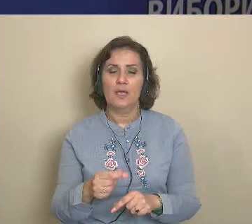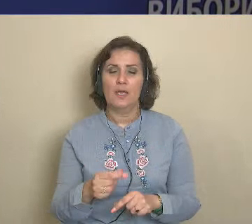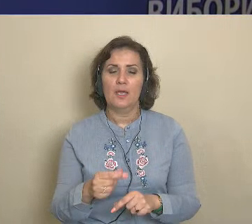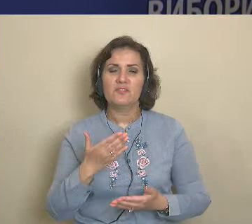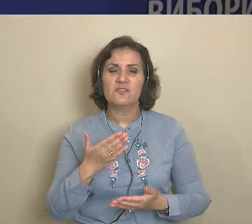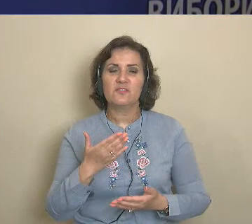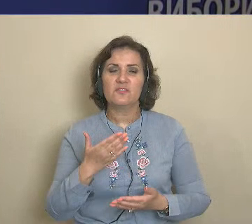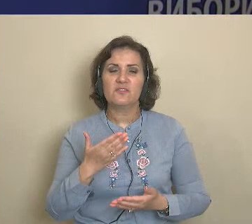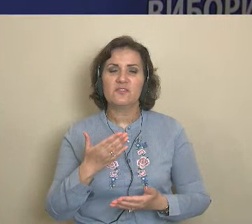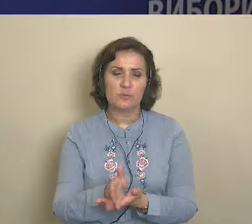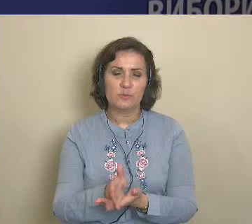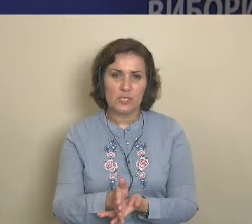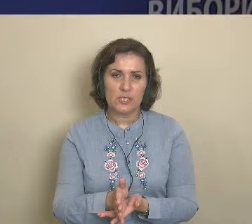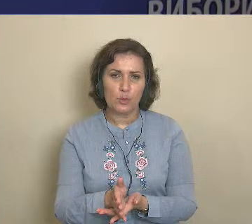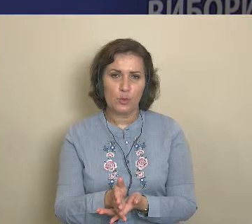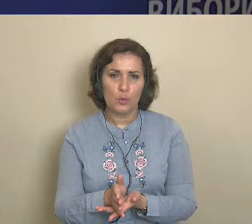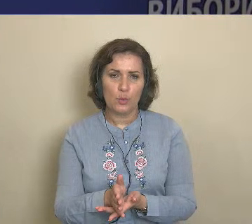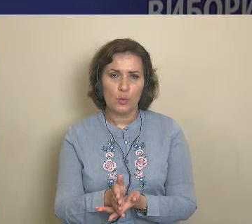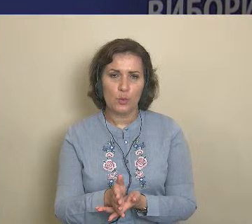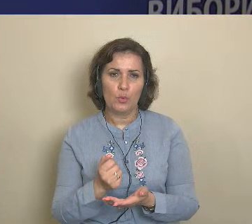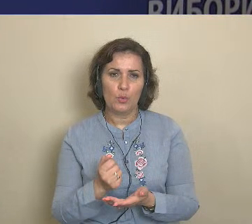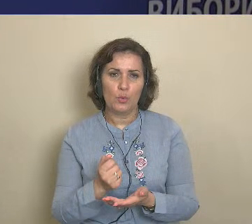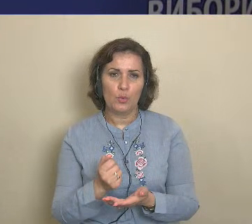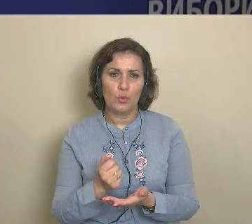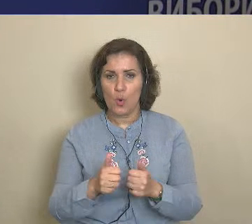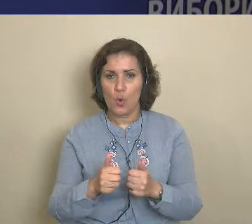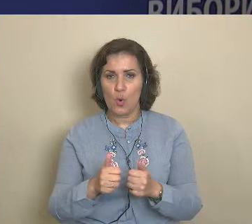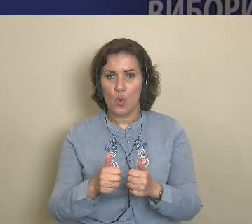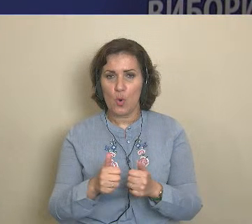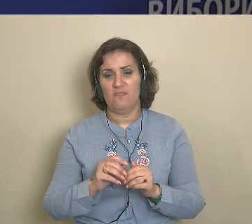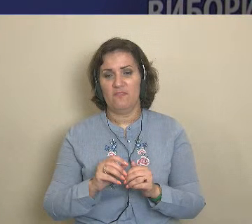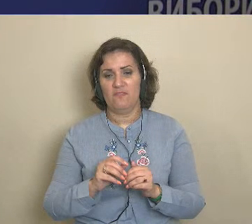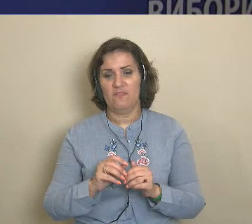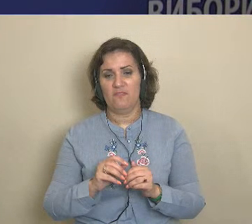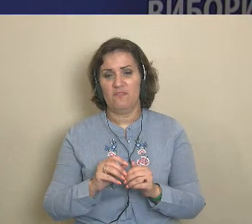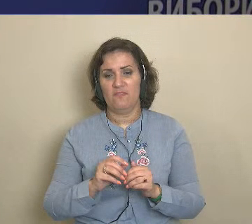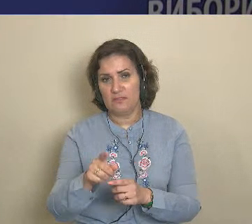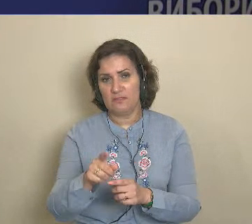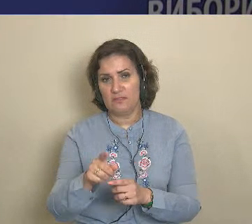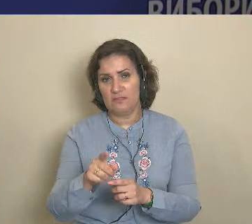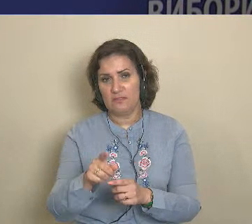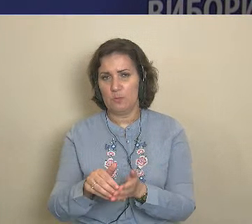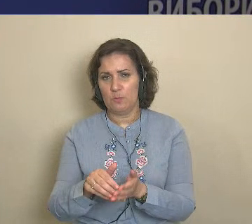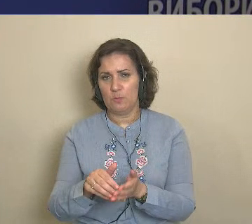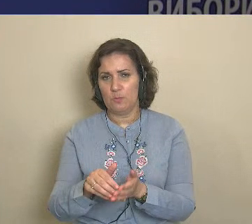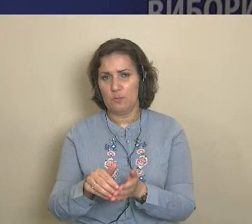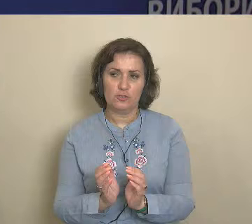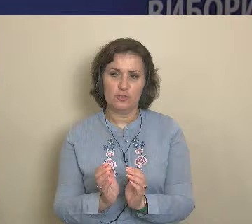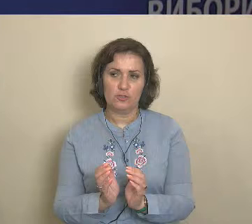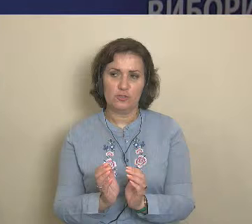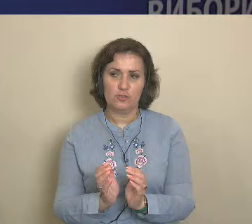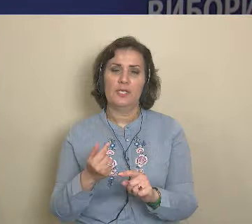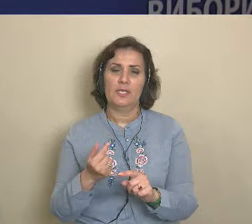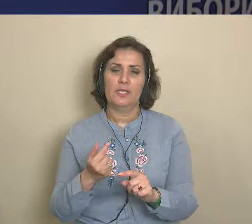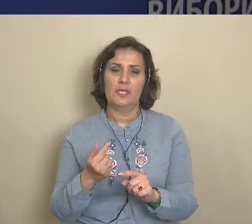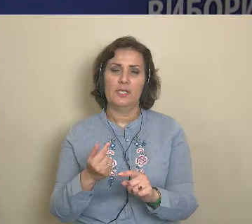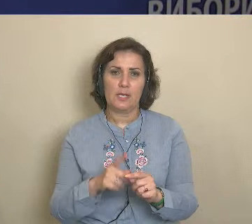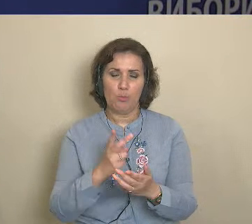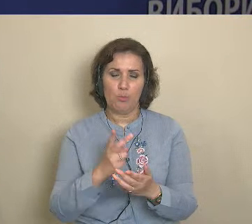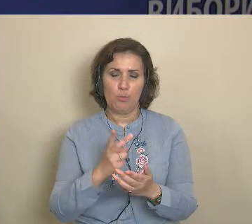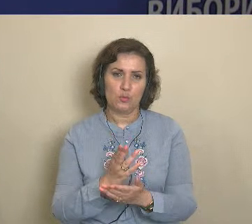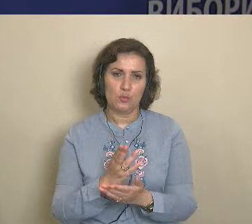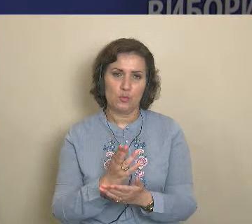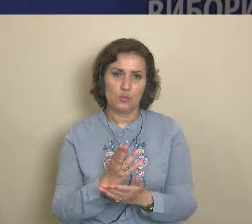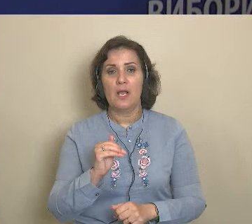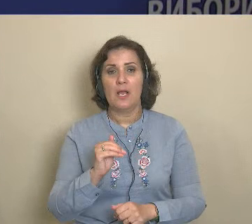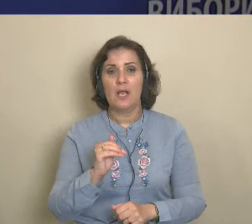drawn, and then we refuse in these cases. But if they apply to the registers, the number of refusals is much smaller,